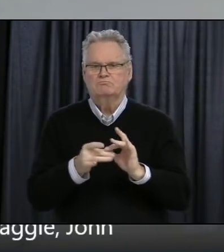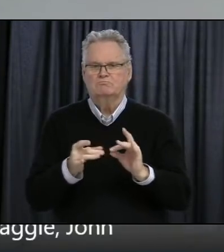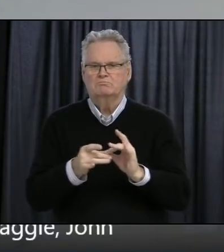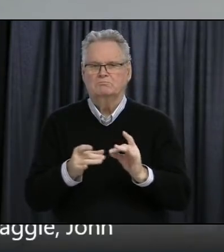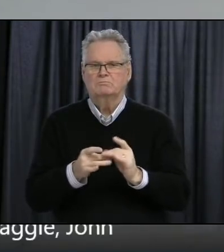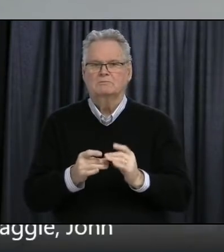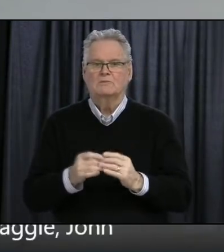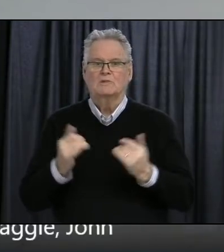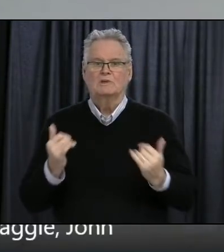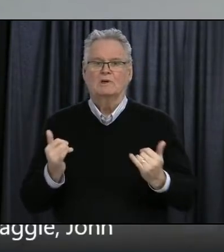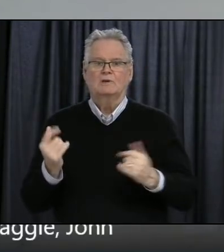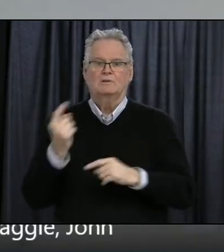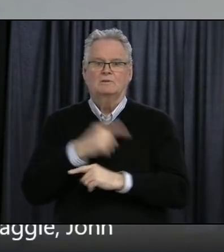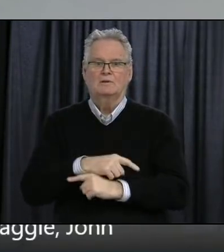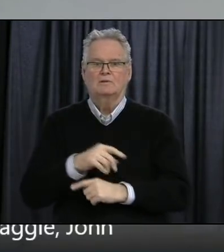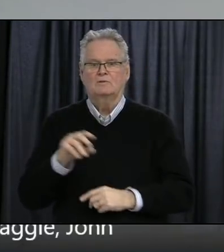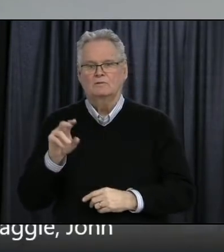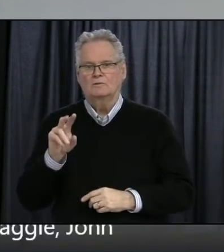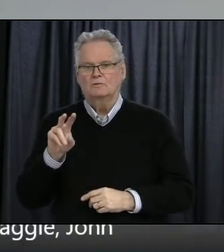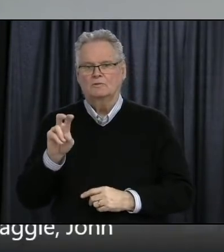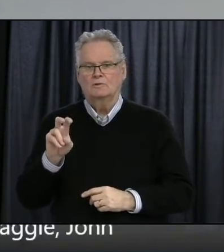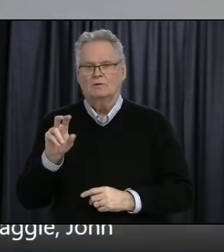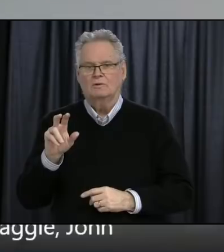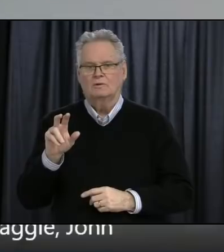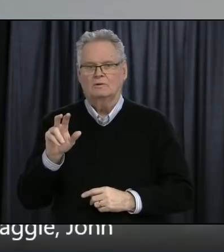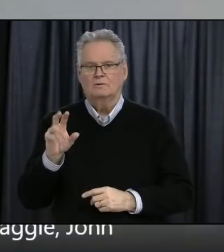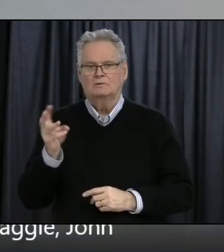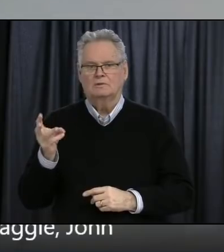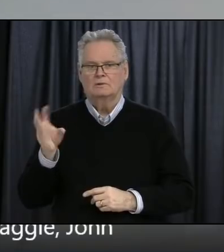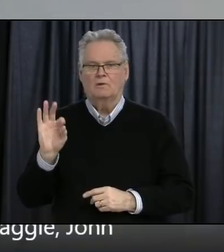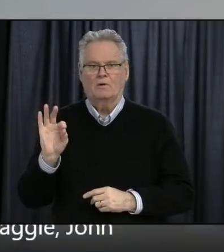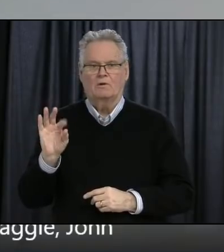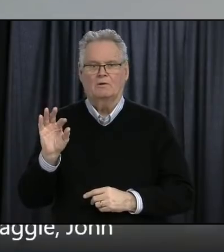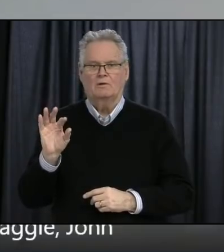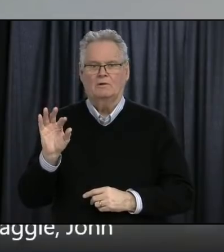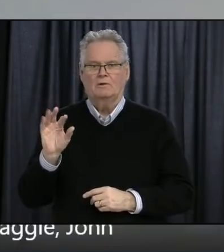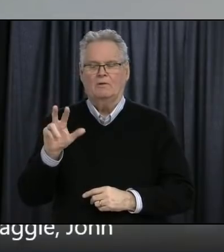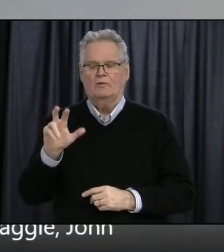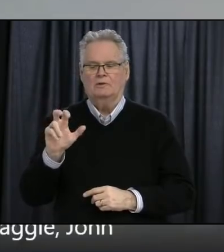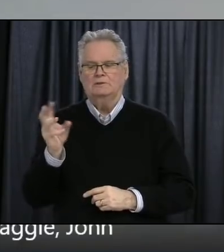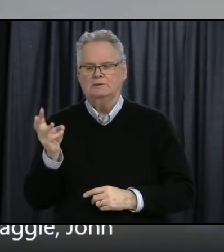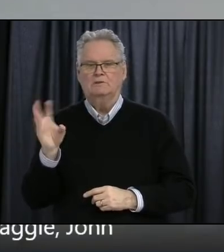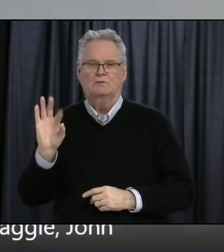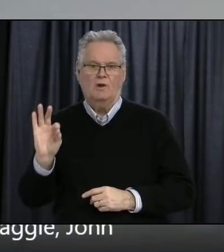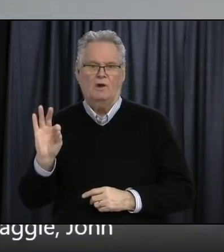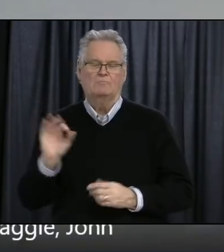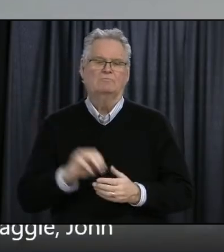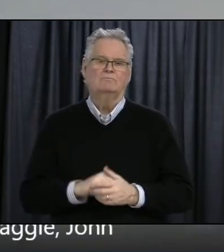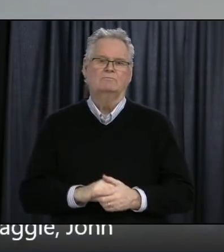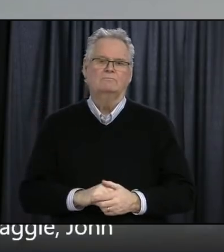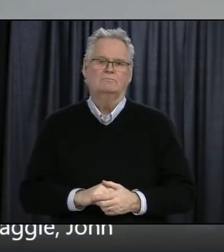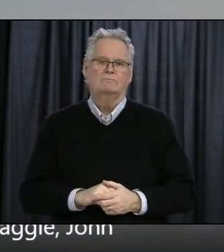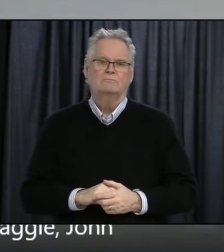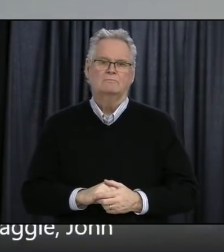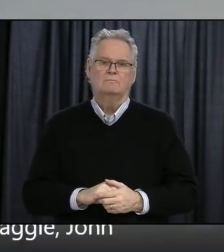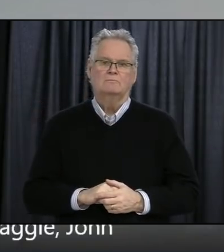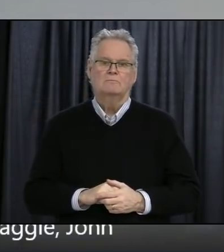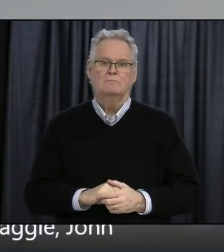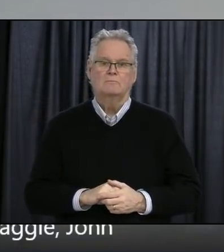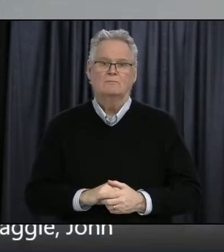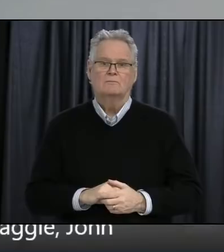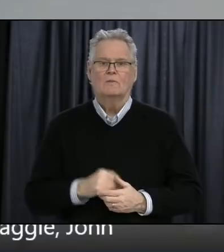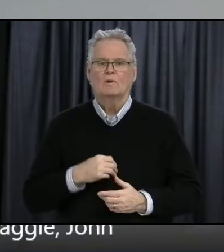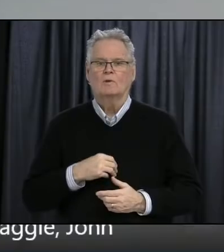369. With the move to level 3, I'd like to take this opportunity to show my appreciation to the Salvation Army, Port aux